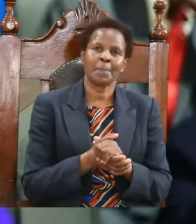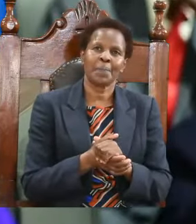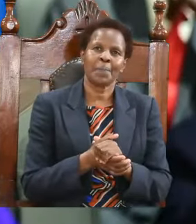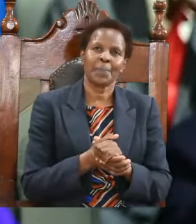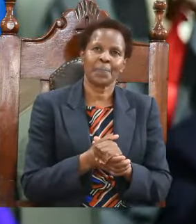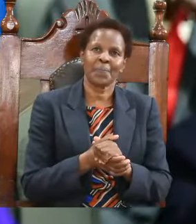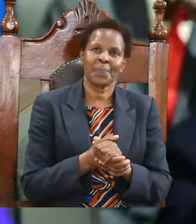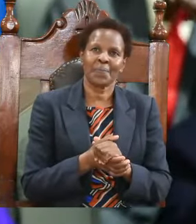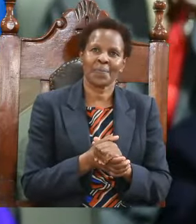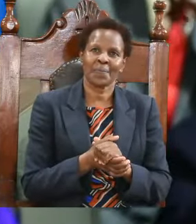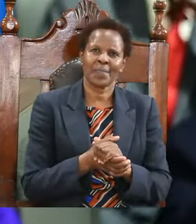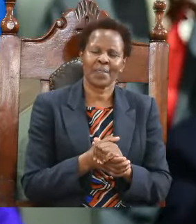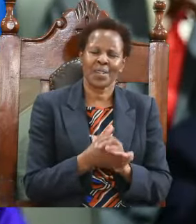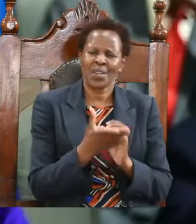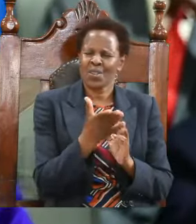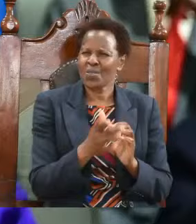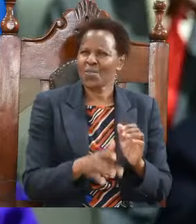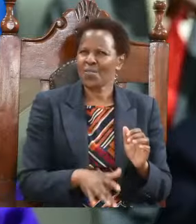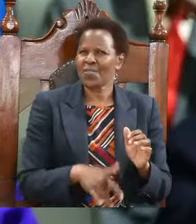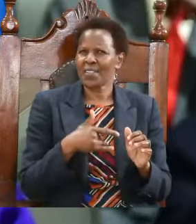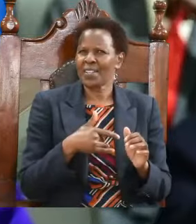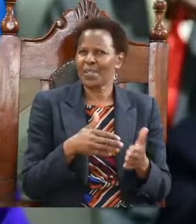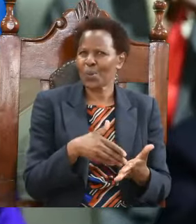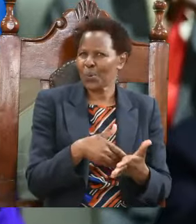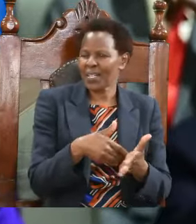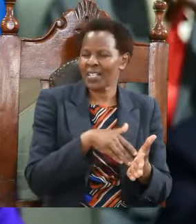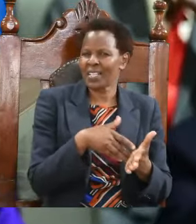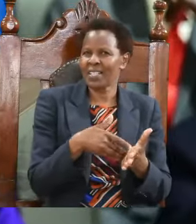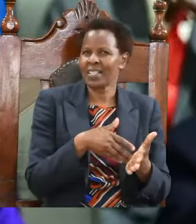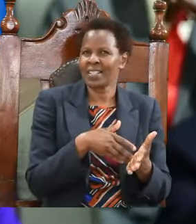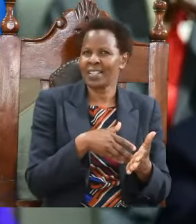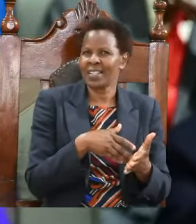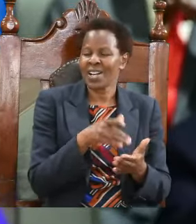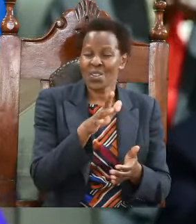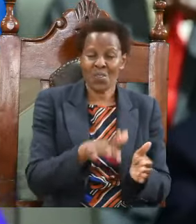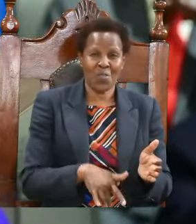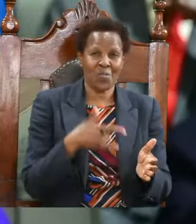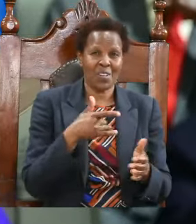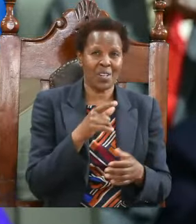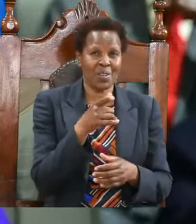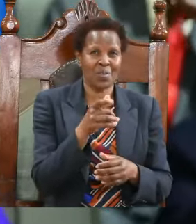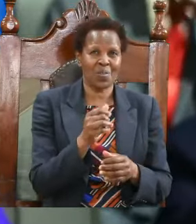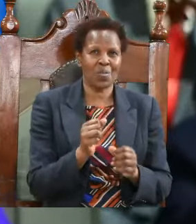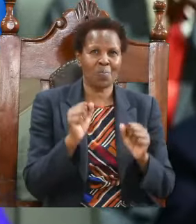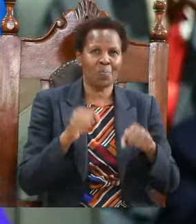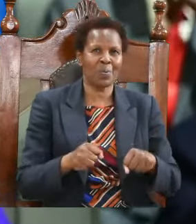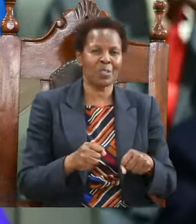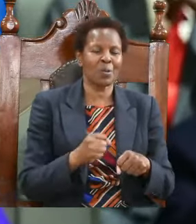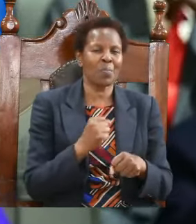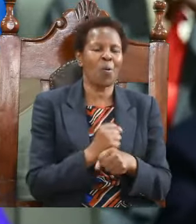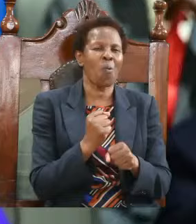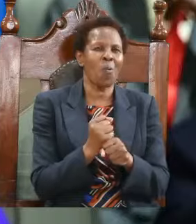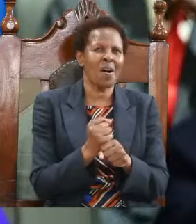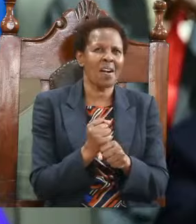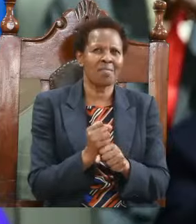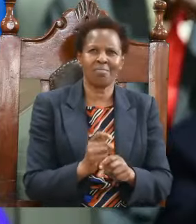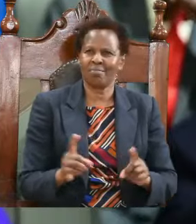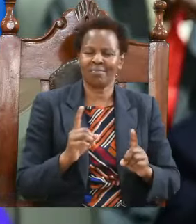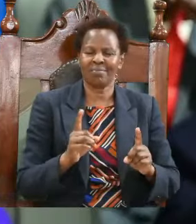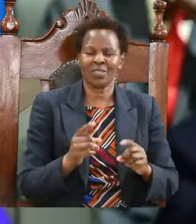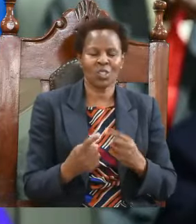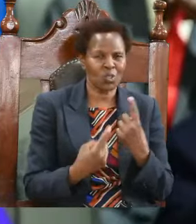Hallelujah. Are you feeling some inadequacy in you? Are you feeling that you are not able? Can you speak to the neighbor,